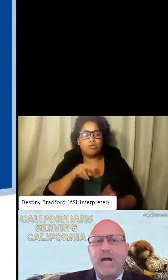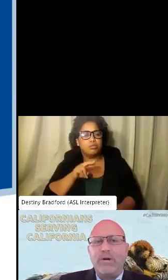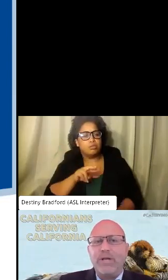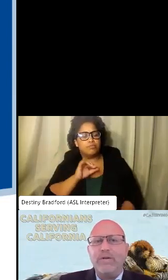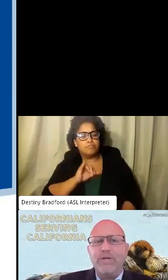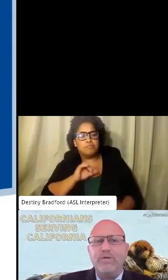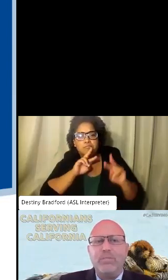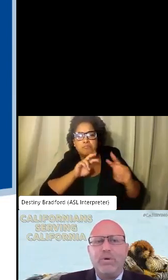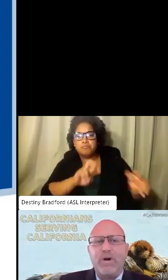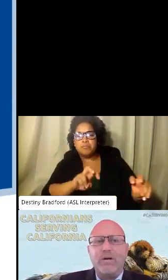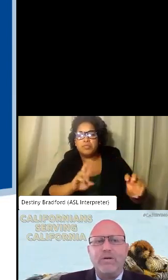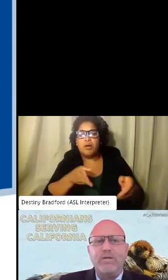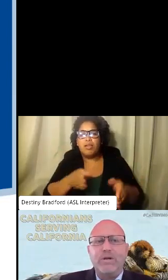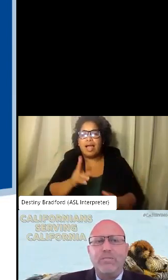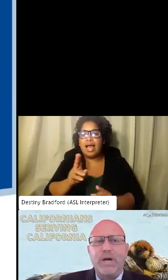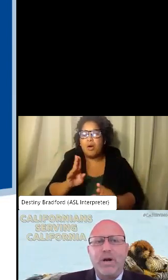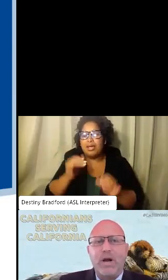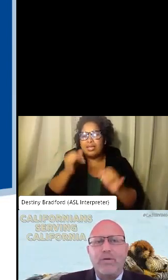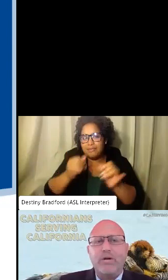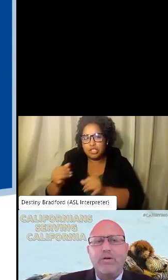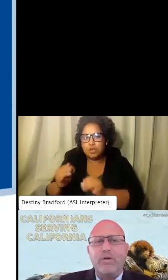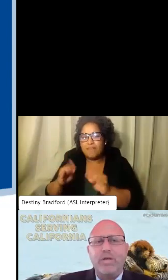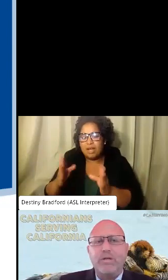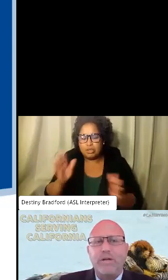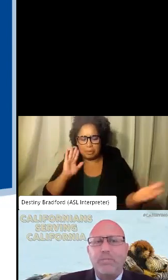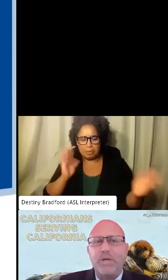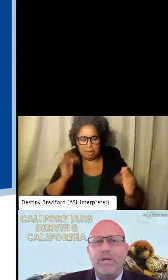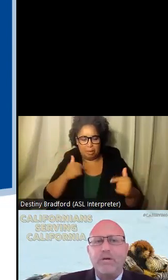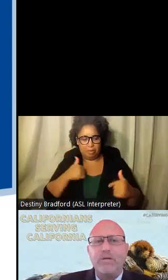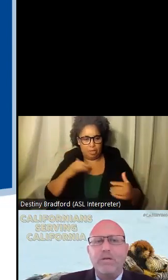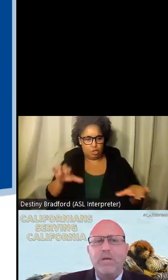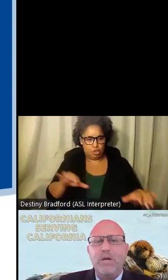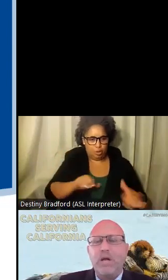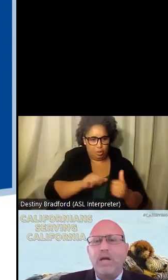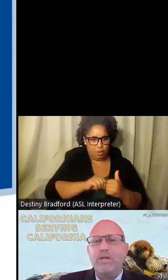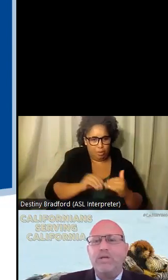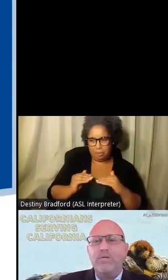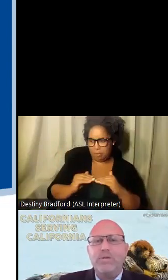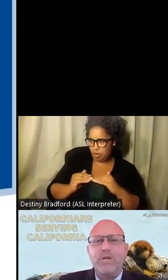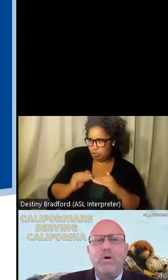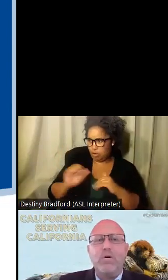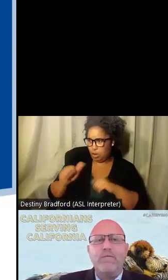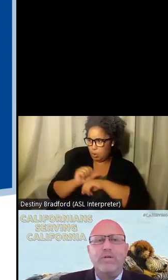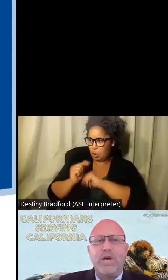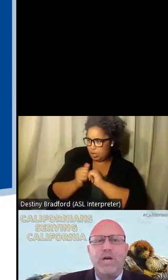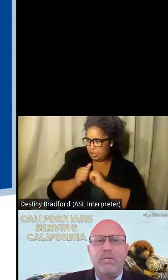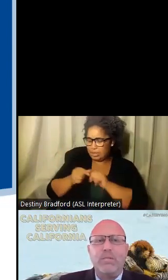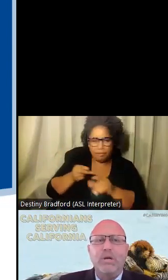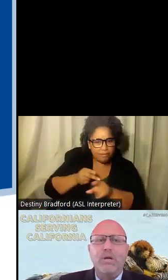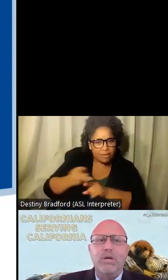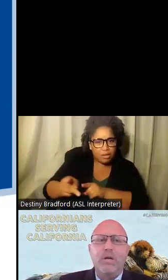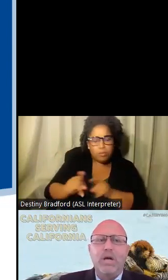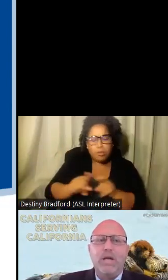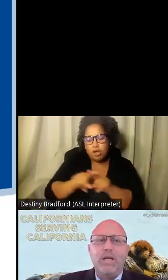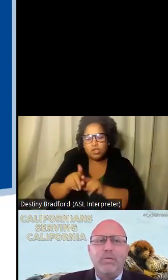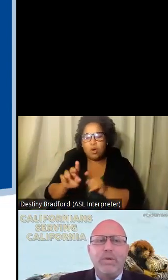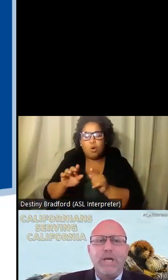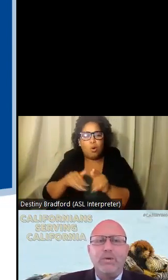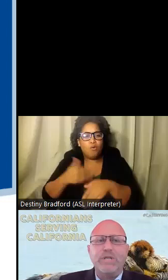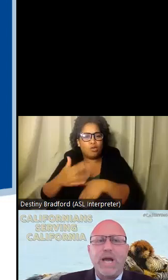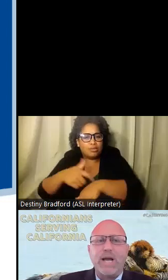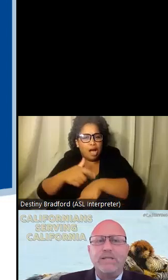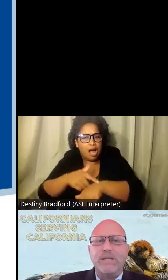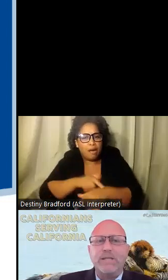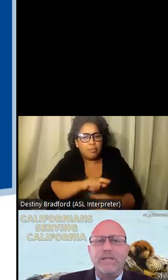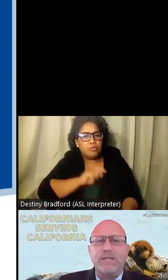This will allow individual providers to compare how they are doing to their peers and to do so over time. And they will be